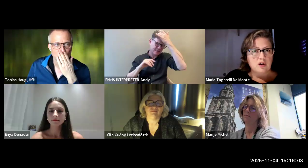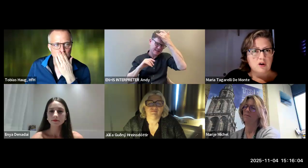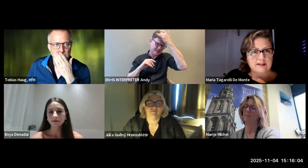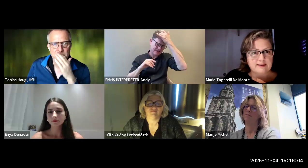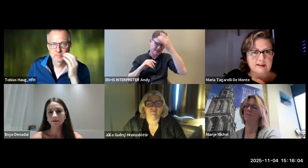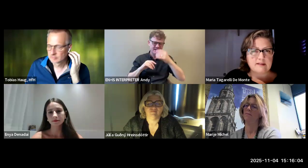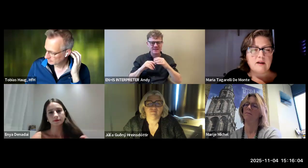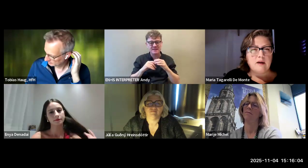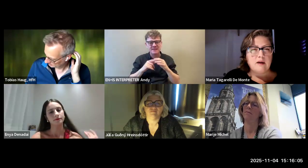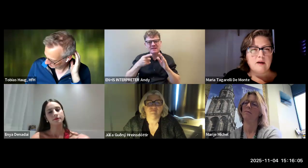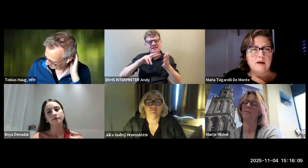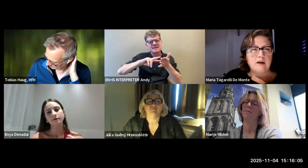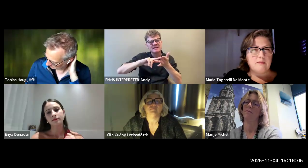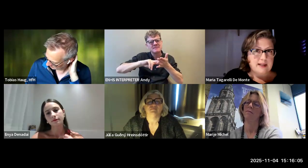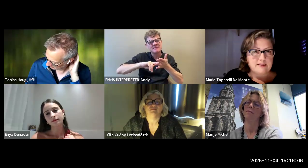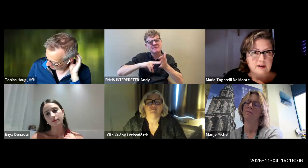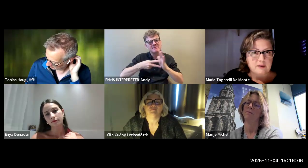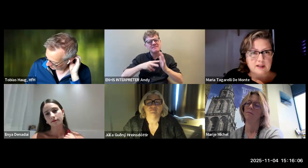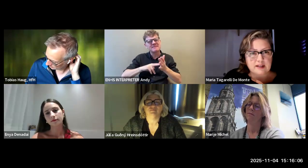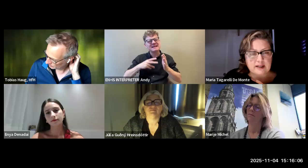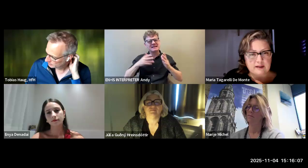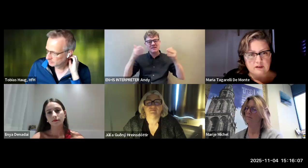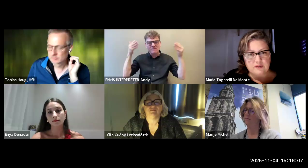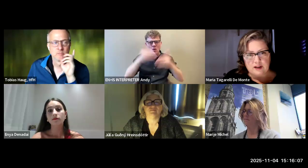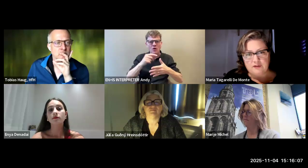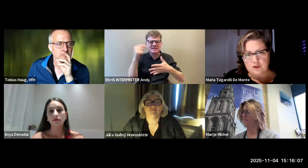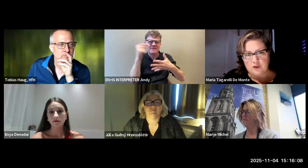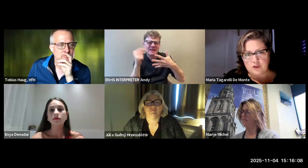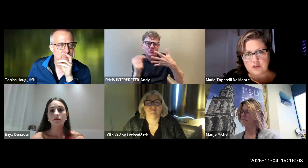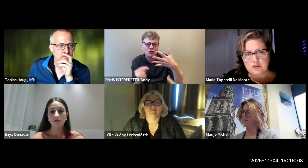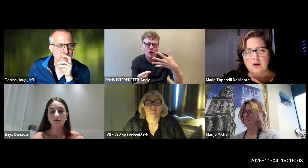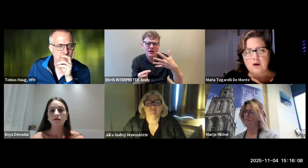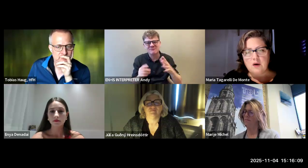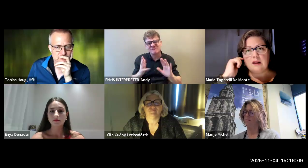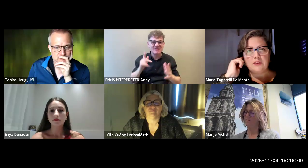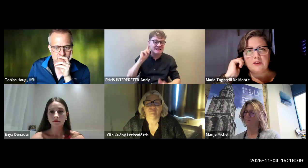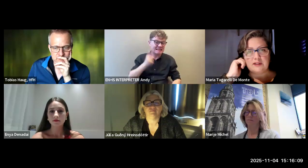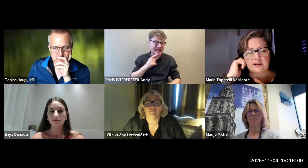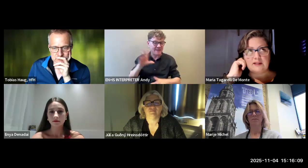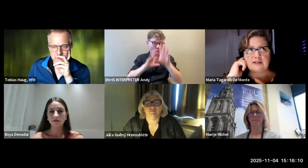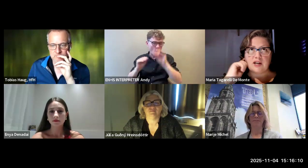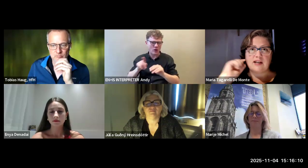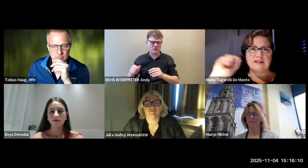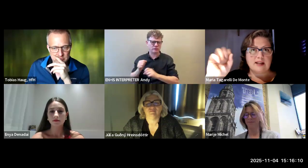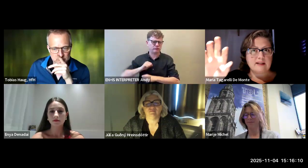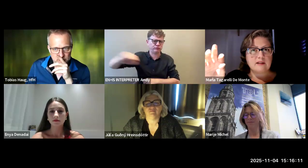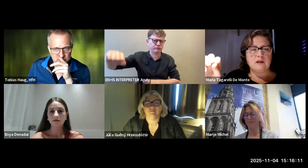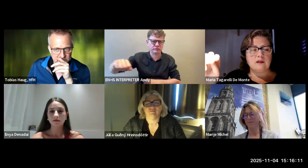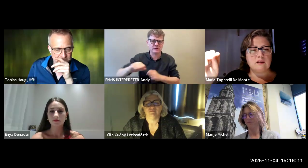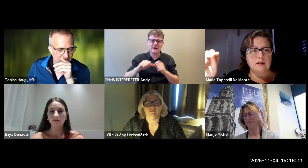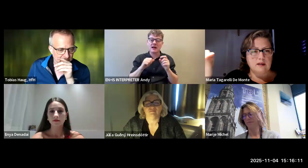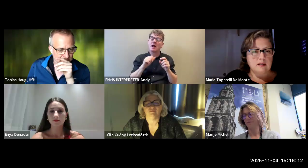deictic feature, all these things may not be necessary in the case of deaf learners, while other things such